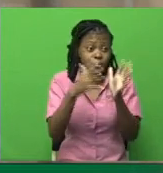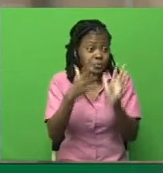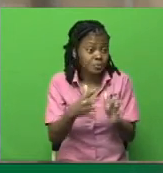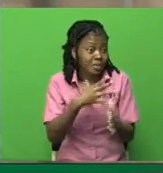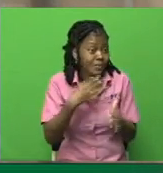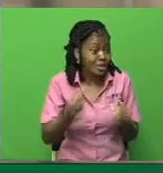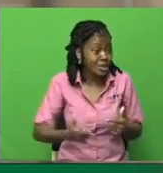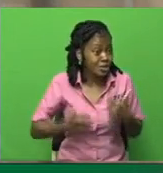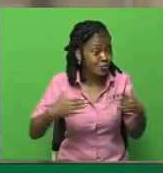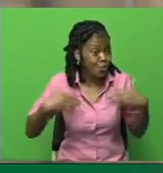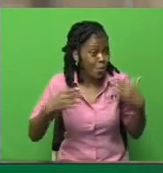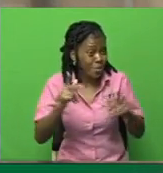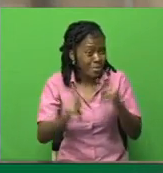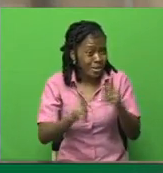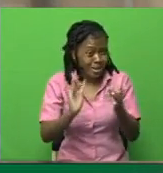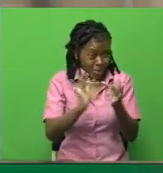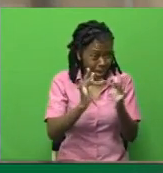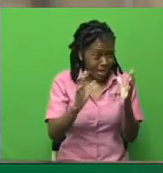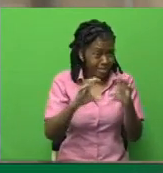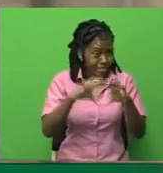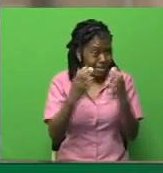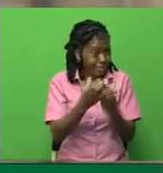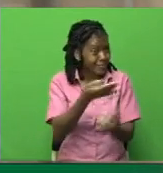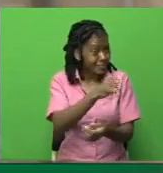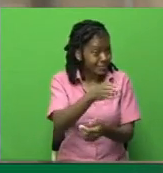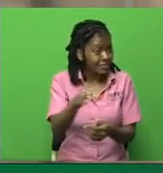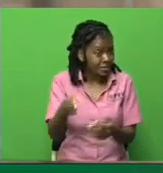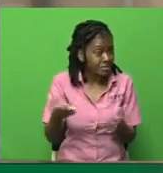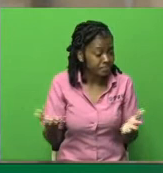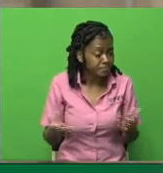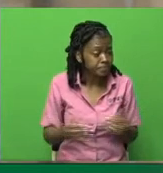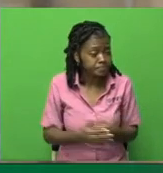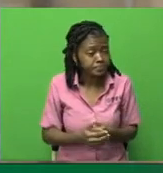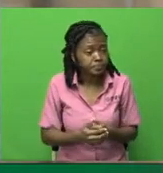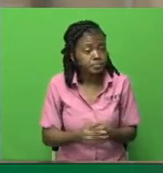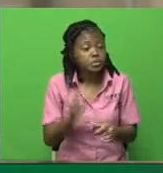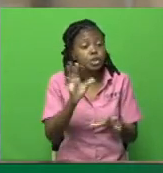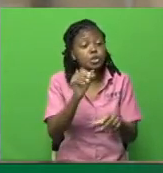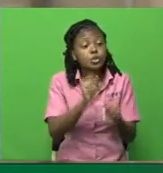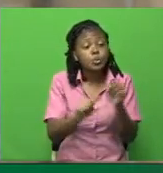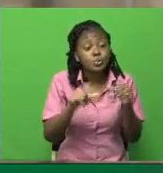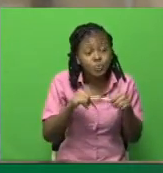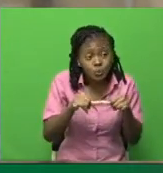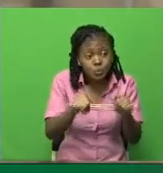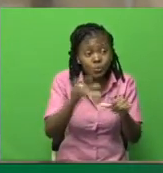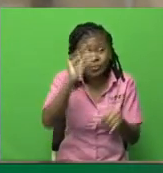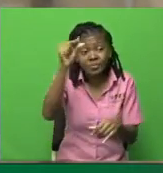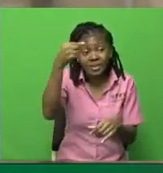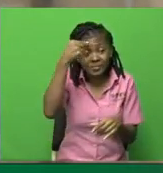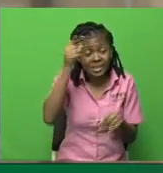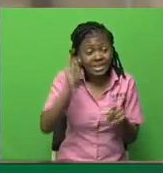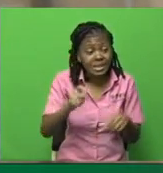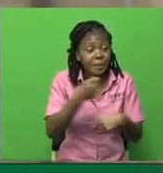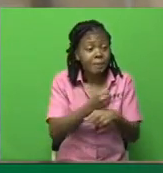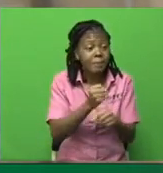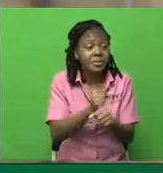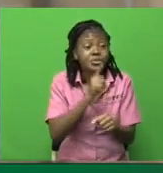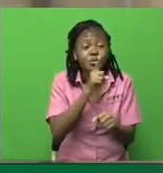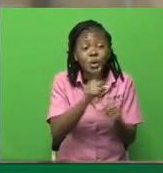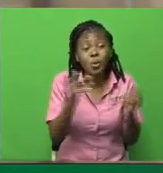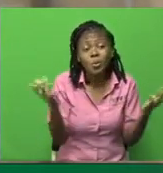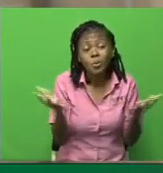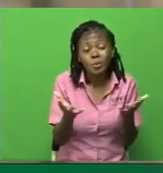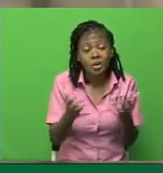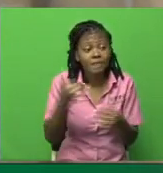people and therefore moving ahead we ought to ensure as a government that our telecommunications